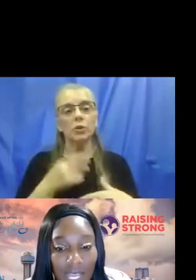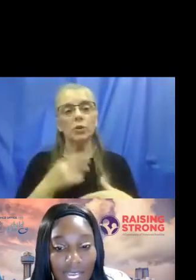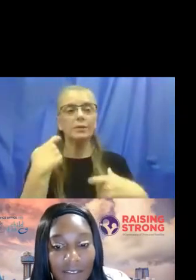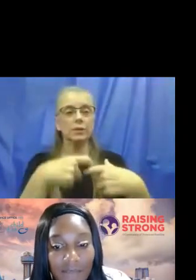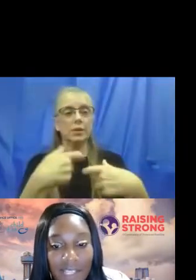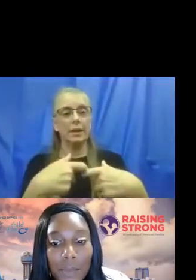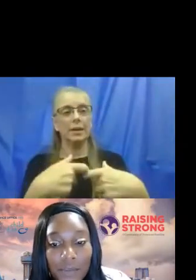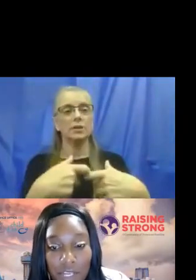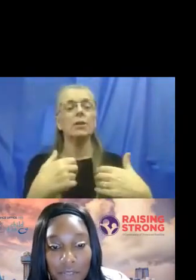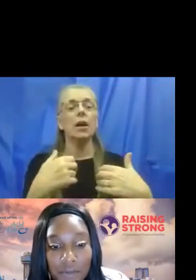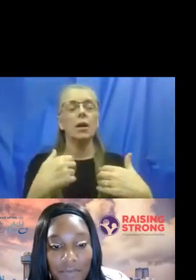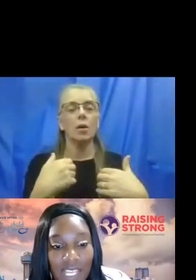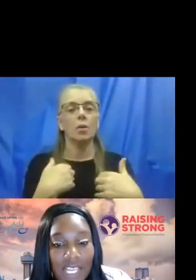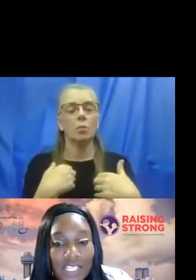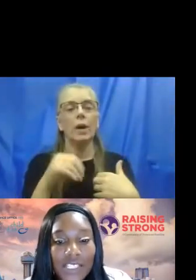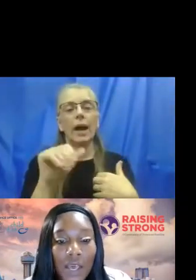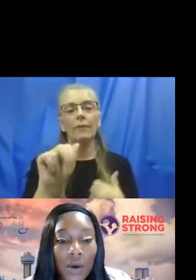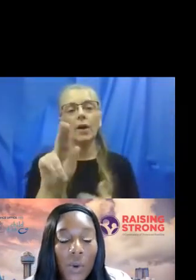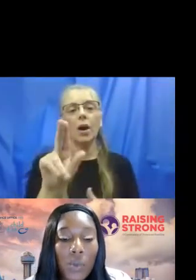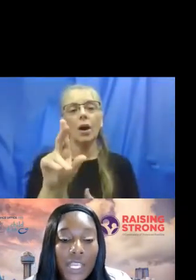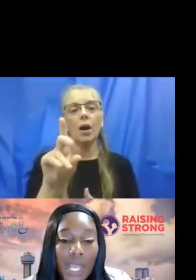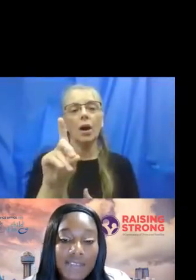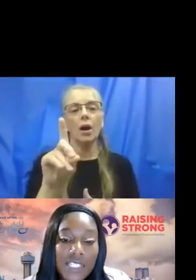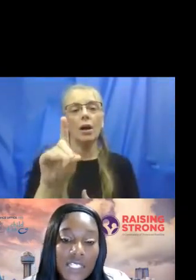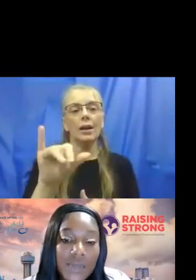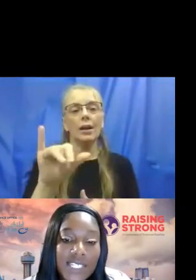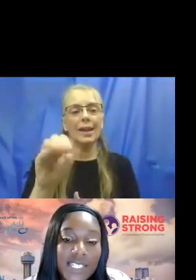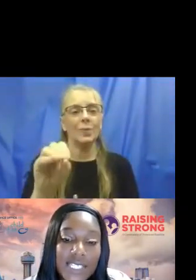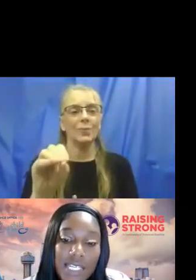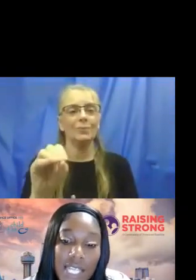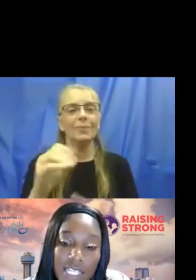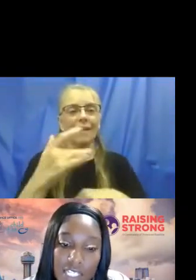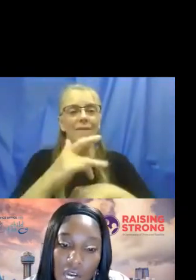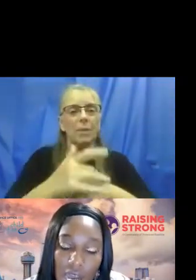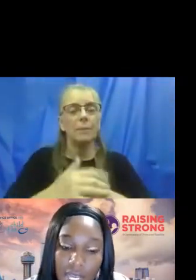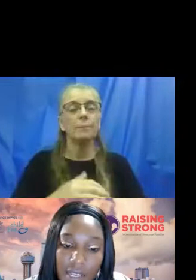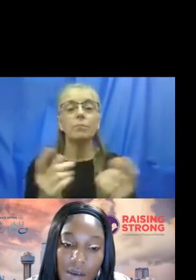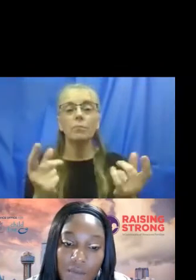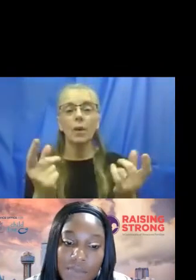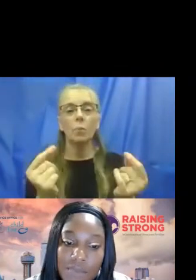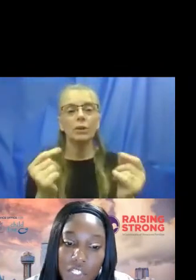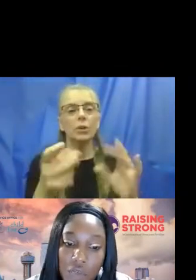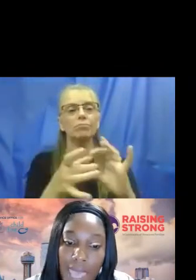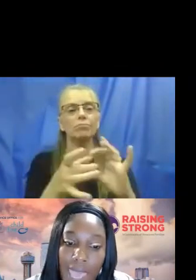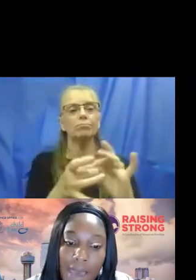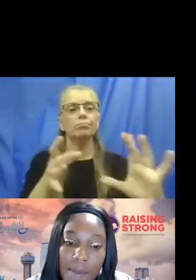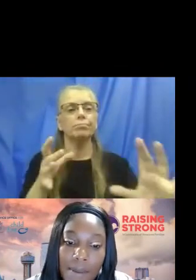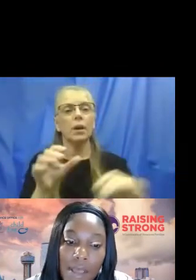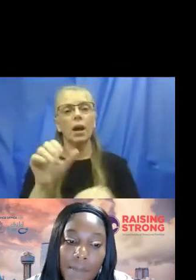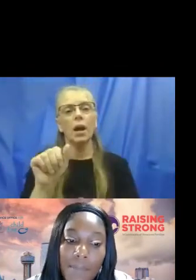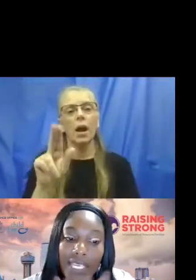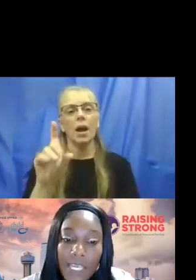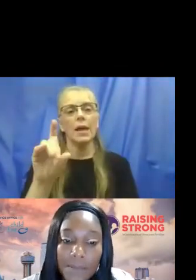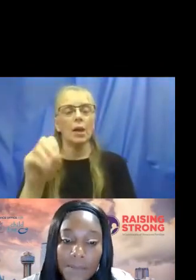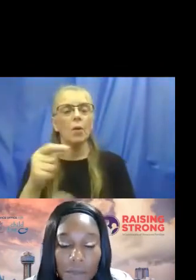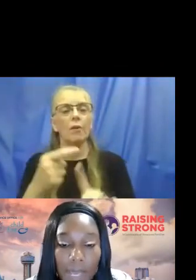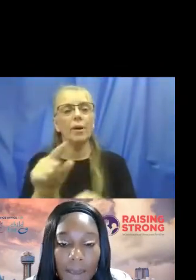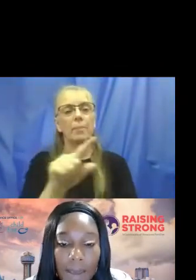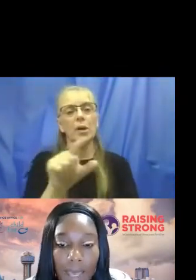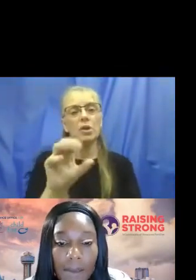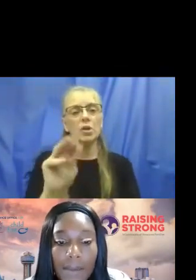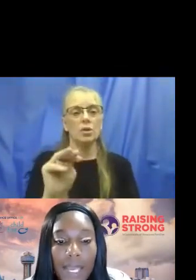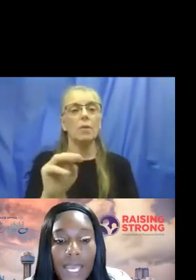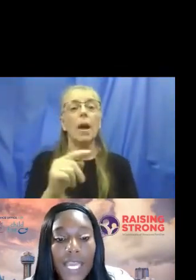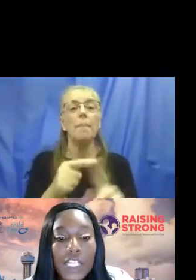audio line available for you. So what you have to do is disconnect your audio from the Zoom app, but keep the Zoom